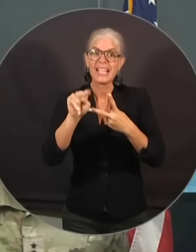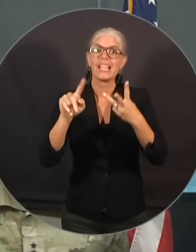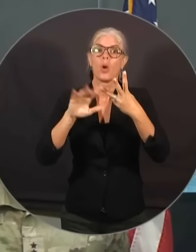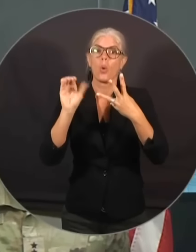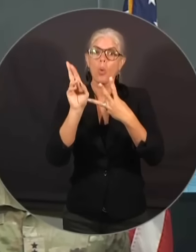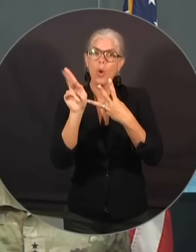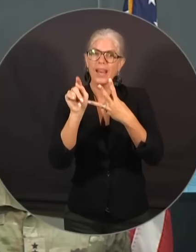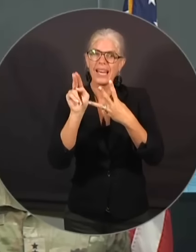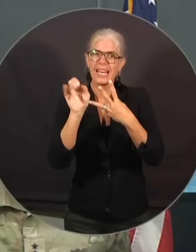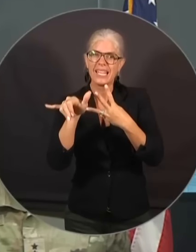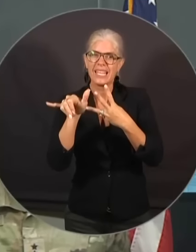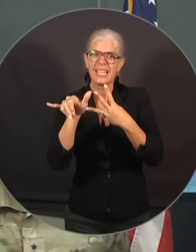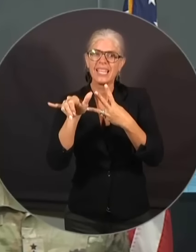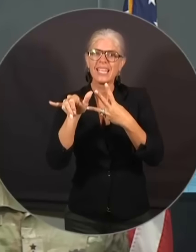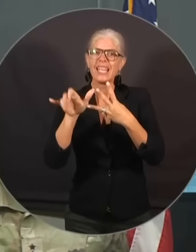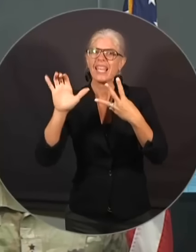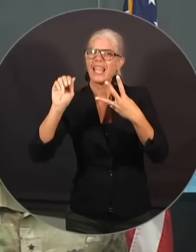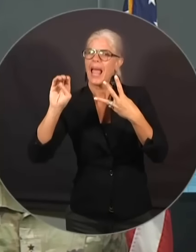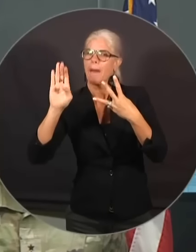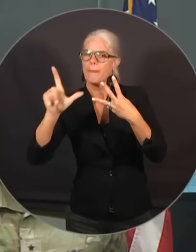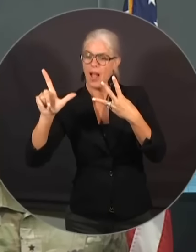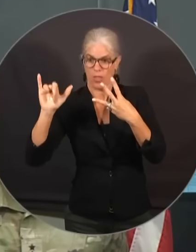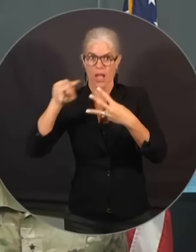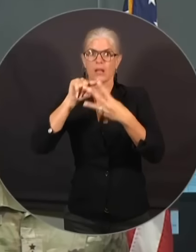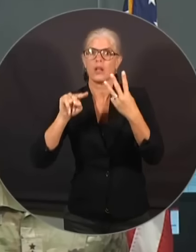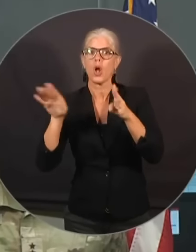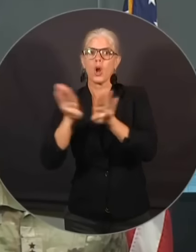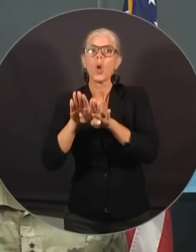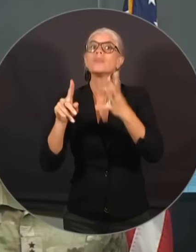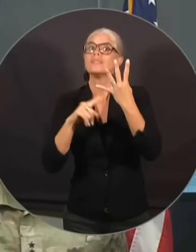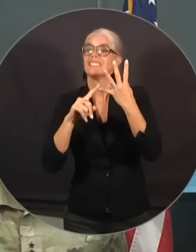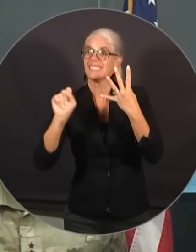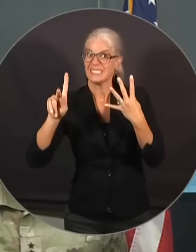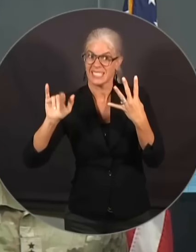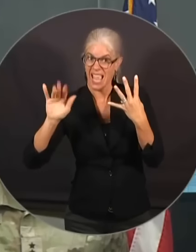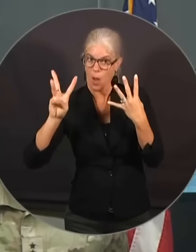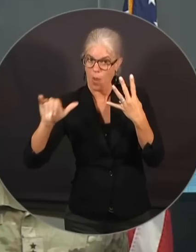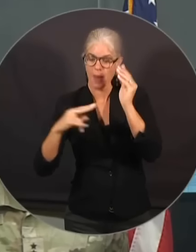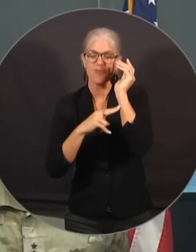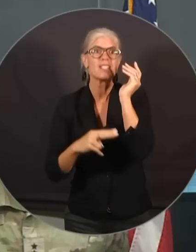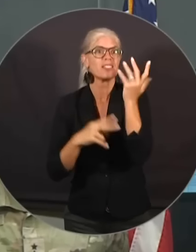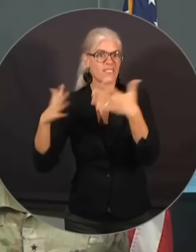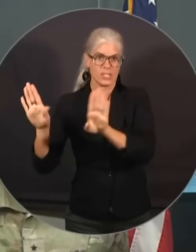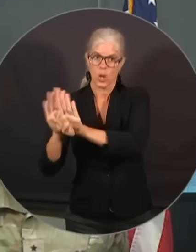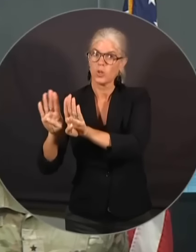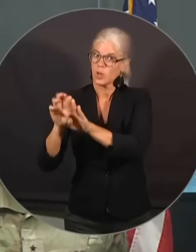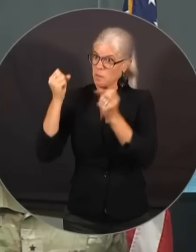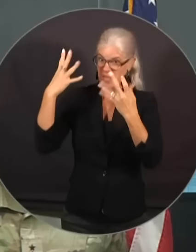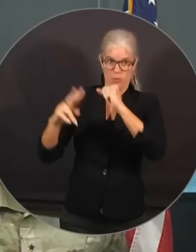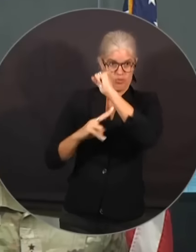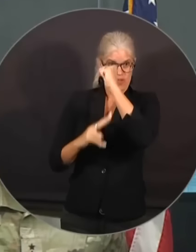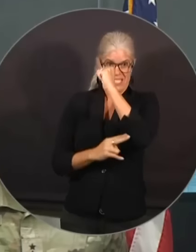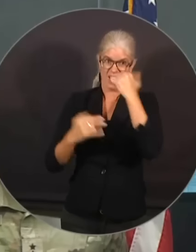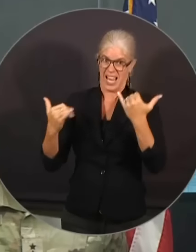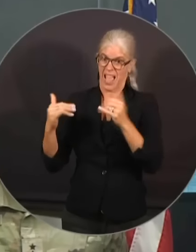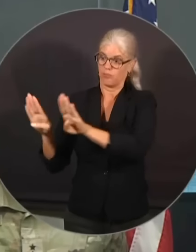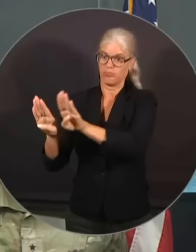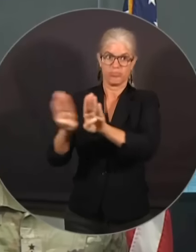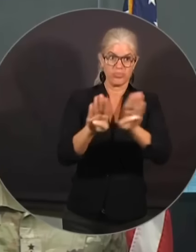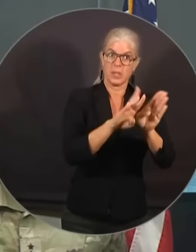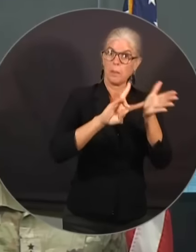Skyway had been closed earlier. So the time in that part of the state is coming to an end. But if you're here in North